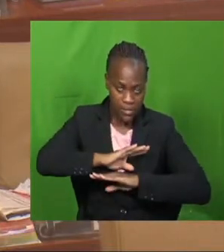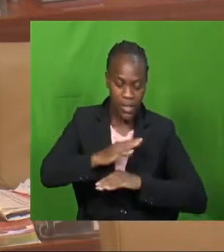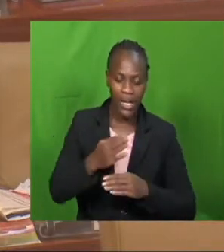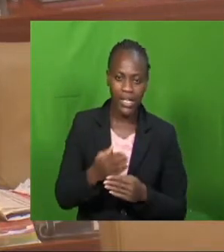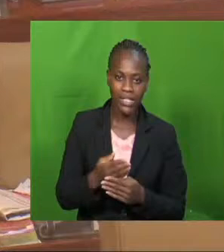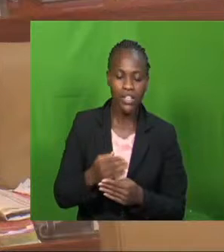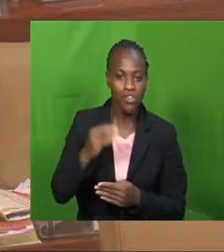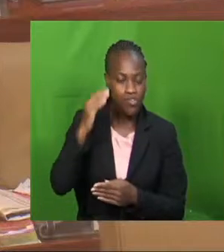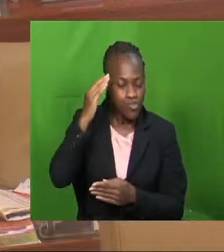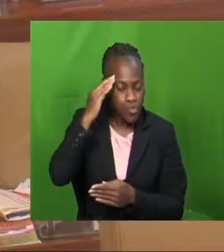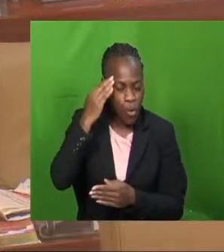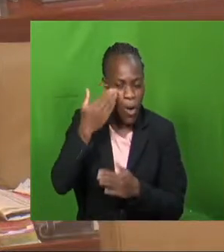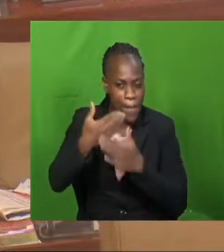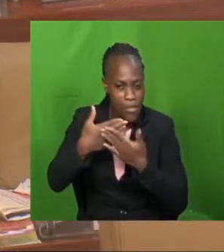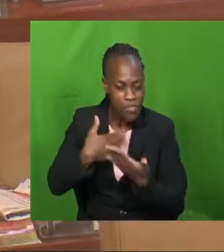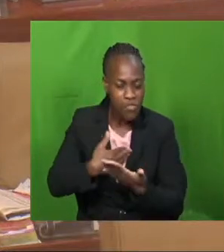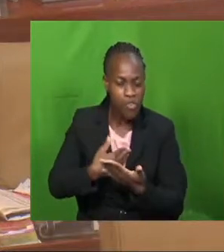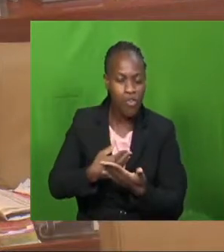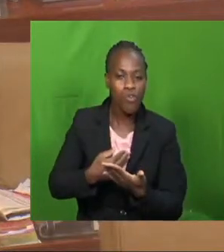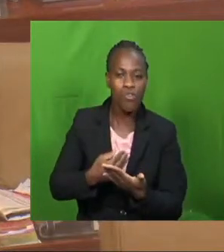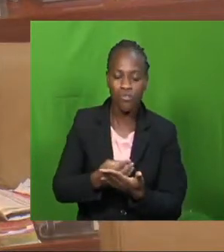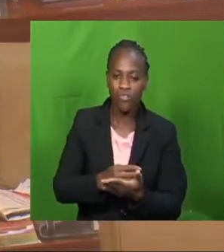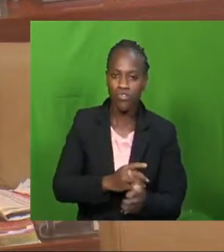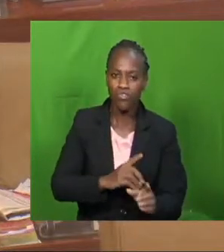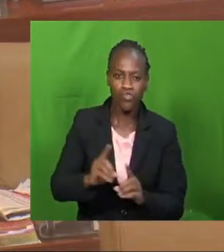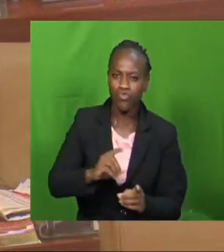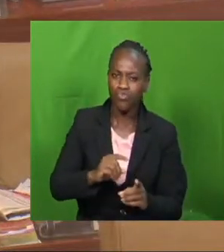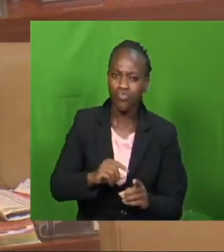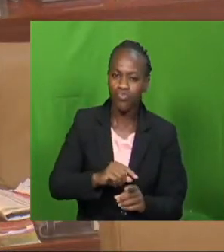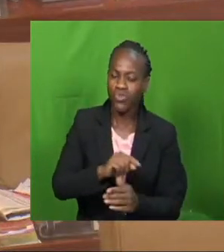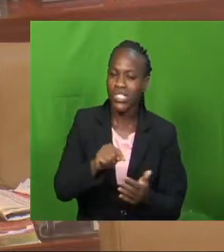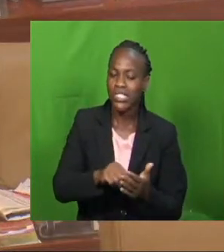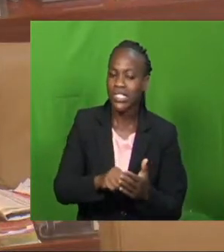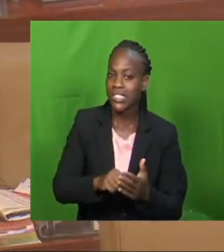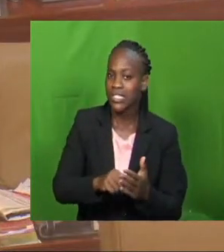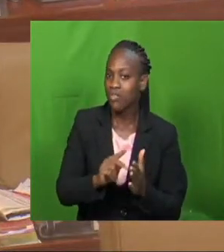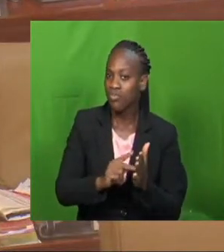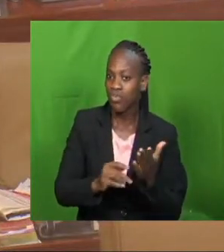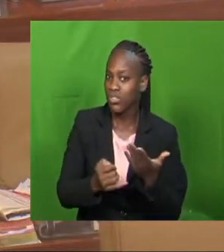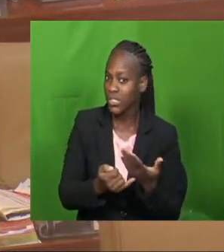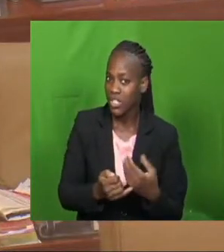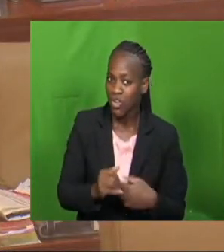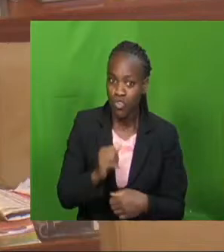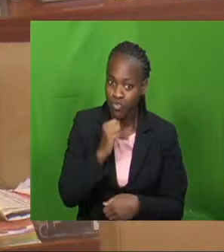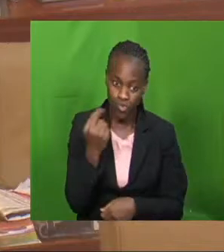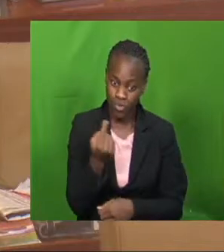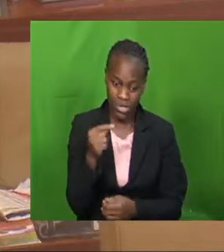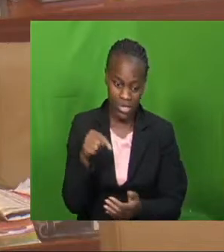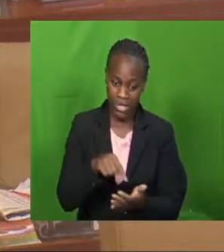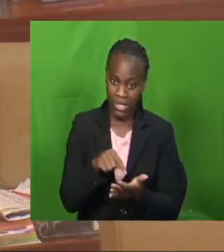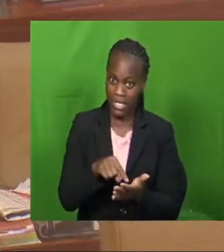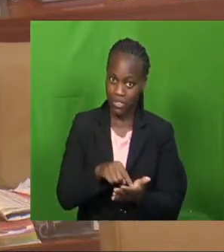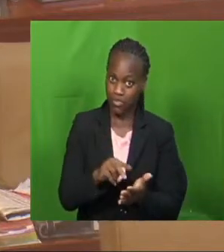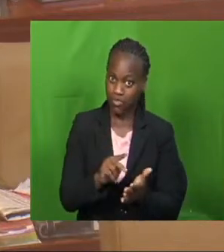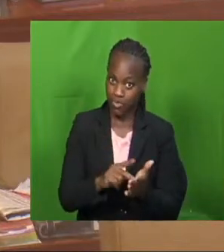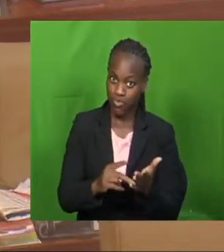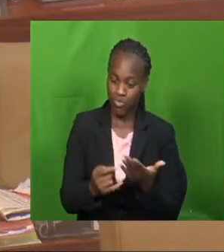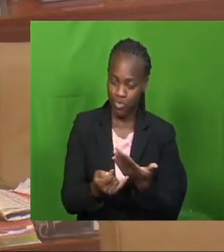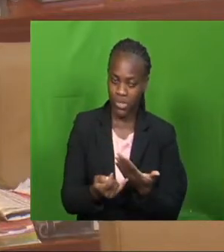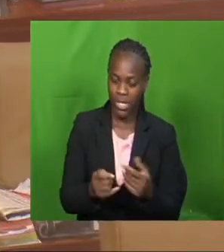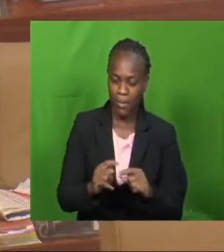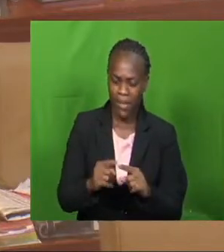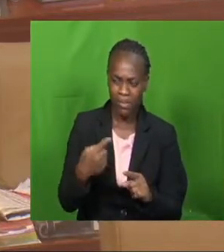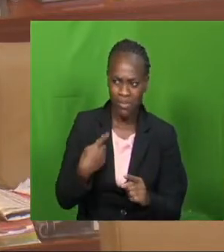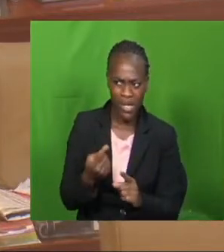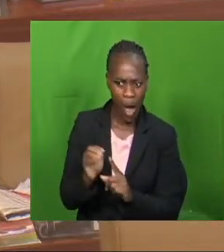done. Obviously, this is a generic issue, not confined to only this report, but I seek to draw attention of the